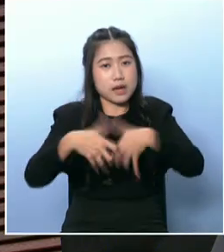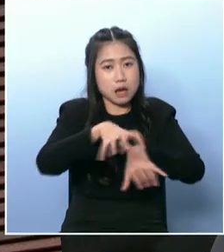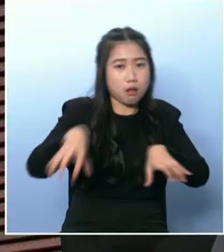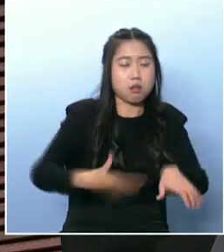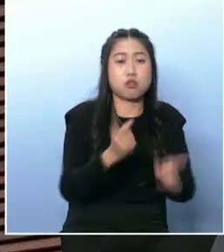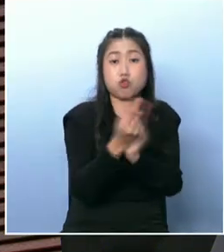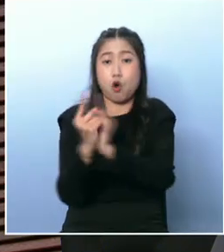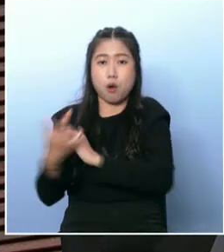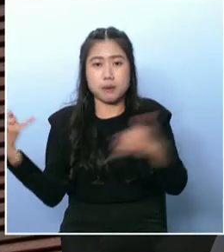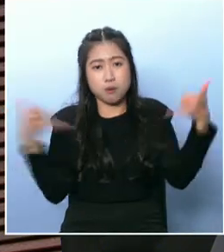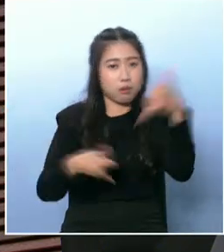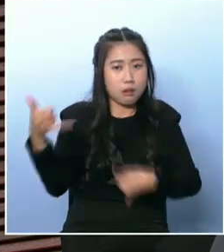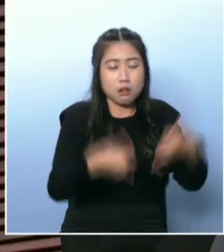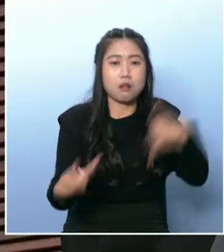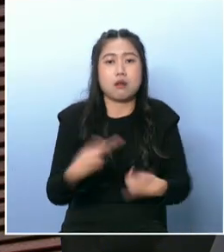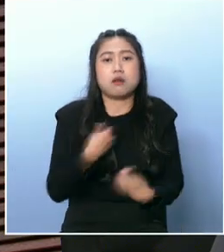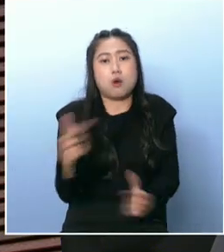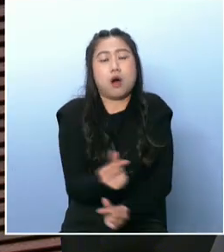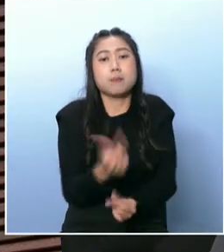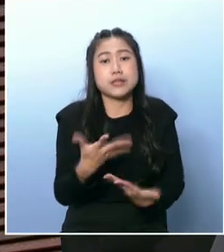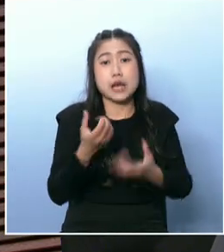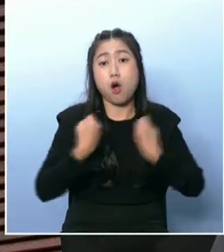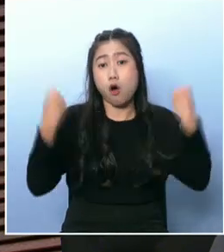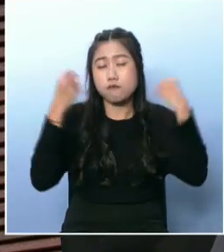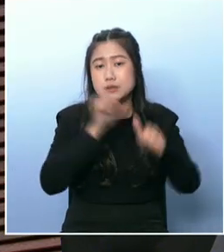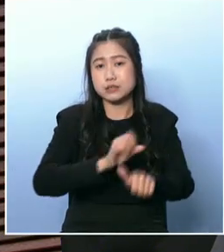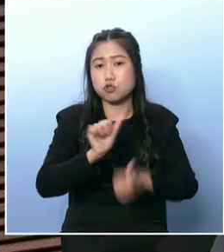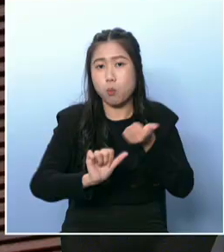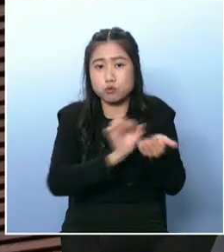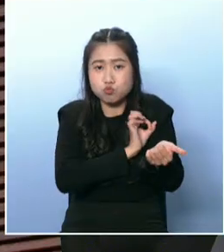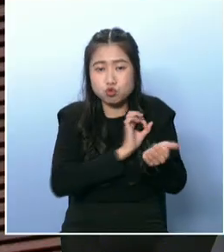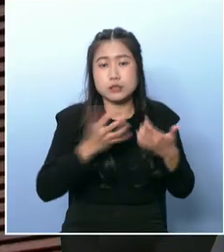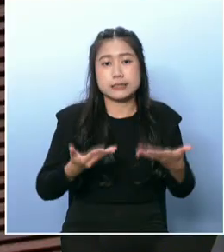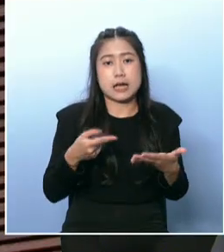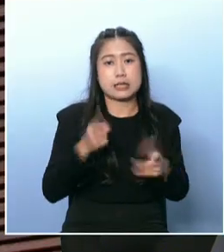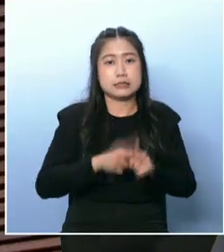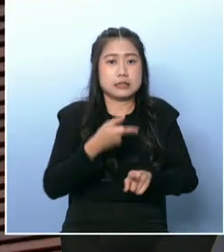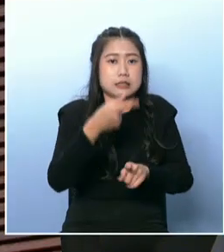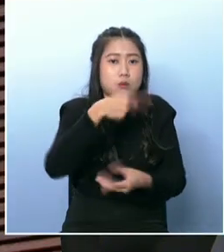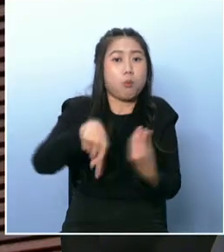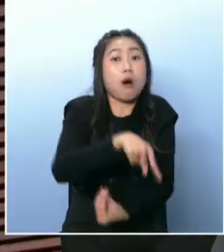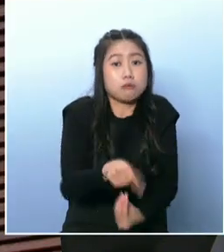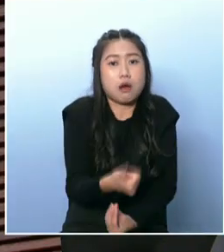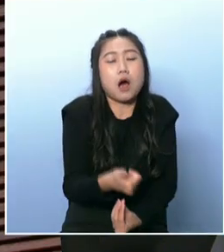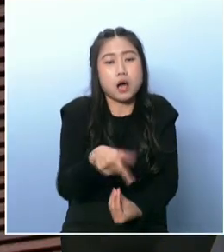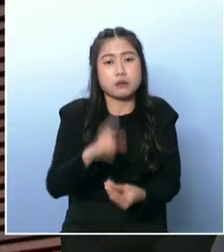the academics, and the other organizations. So for the